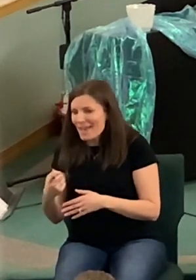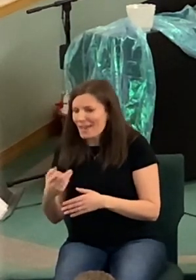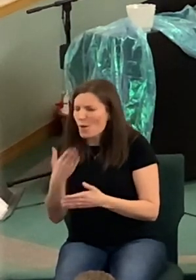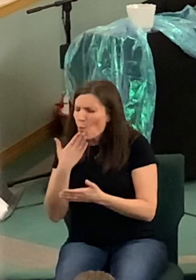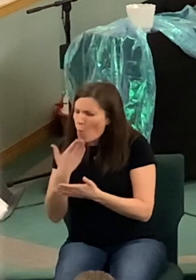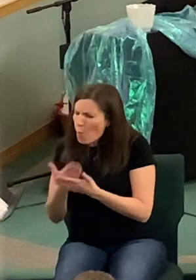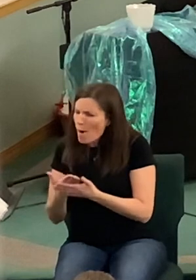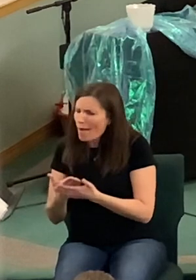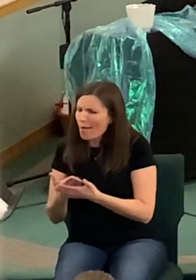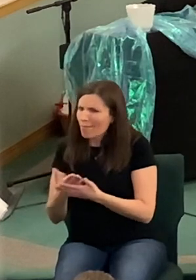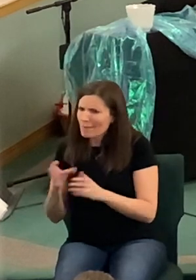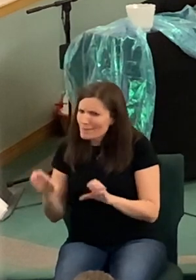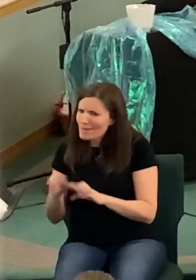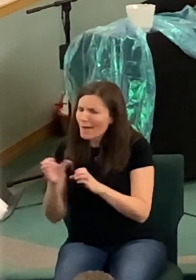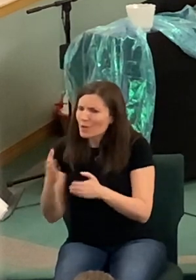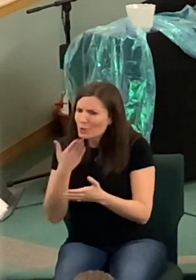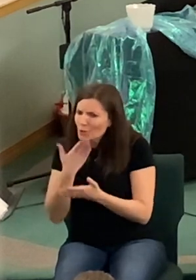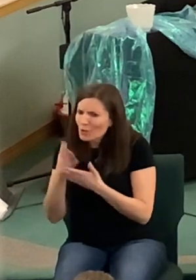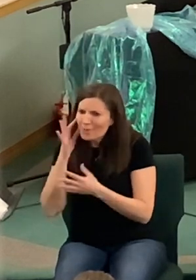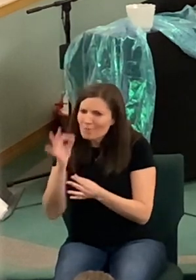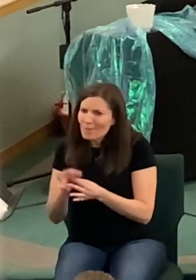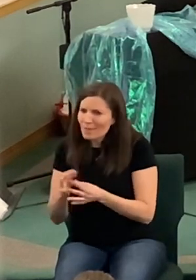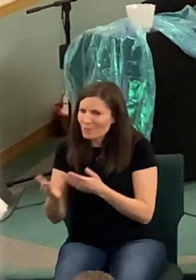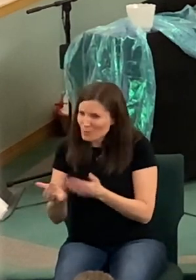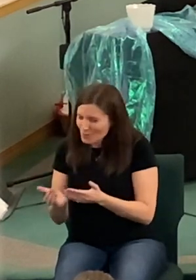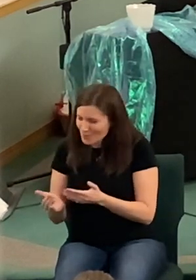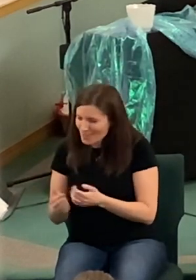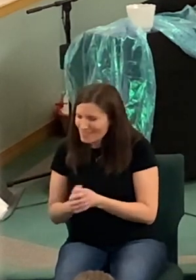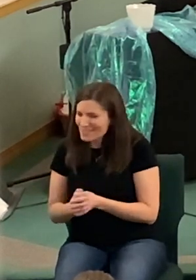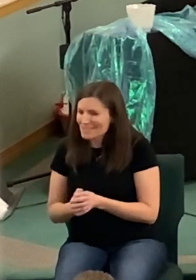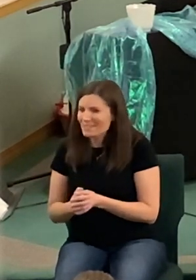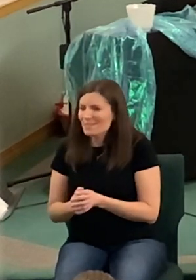done, good and faithful servant.'"